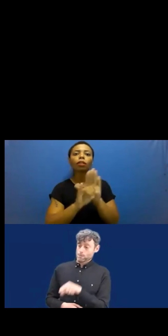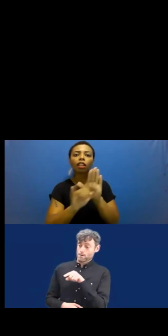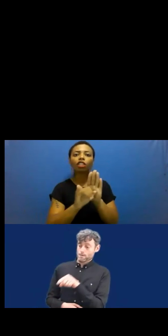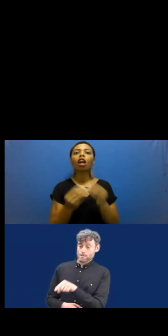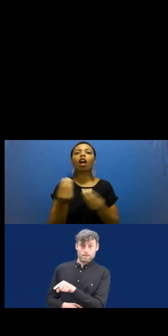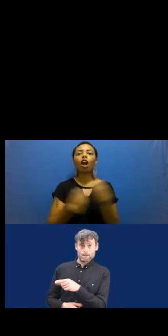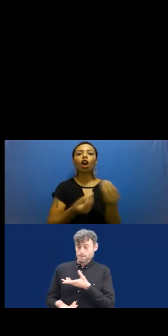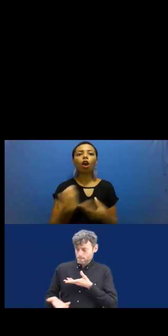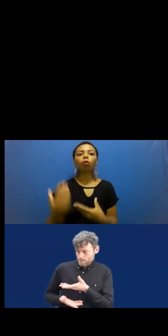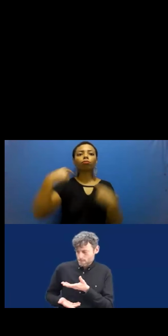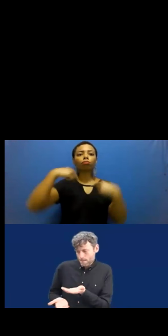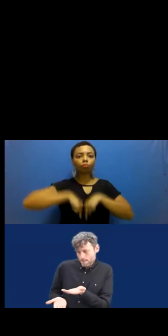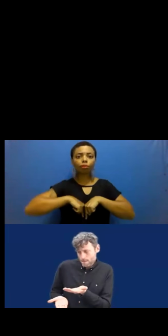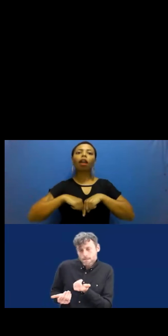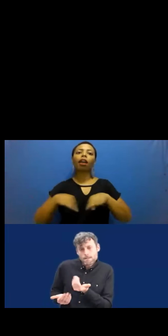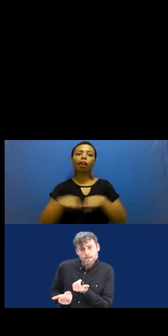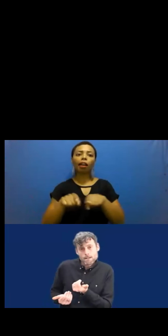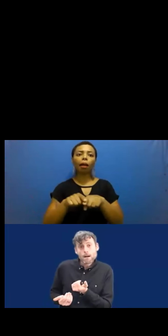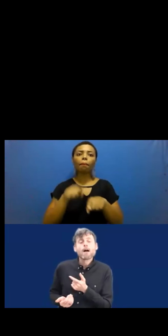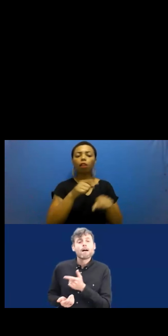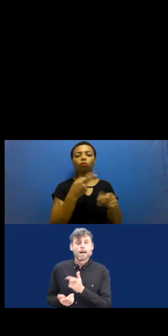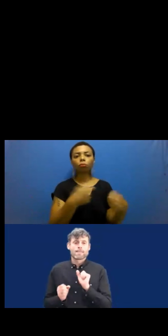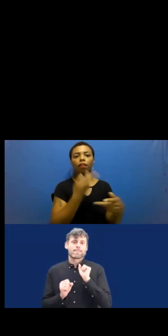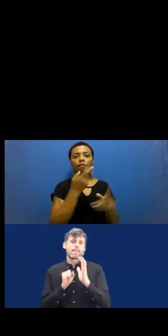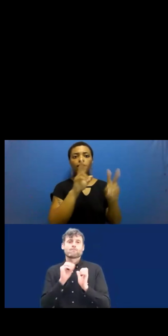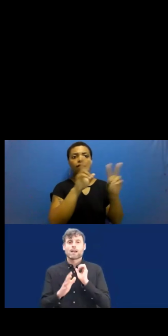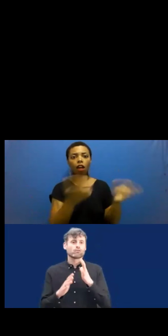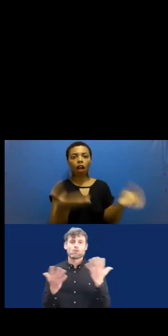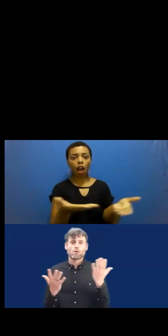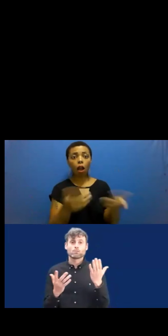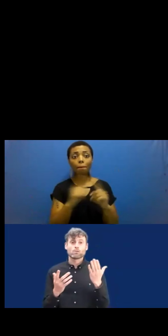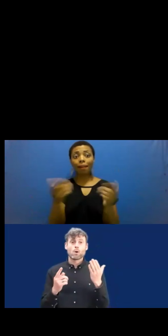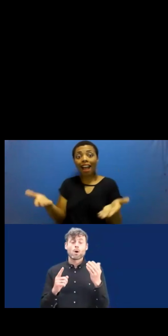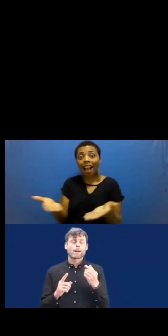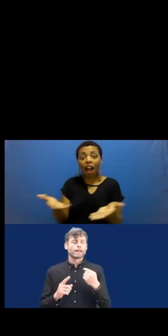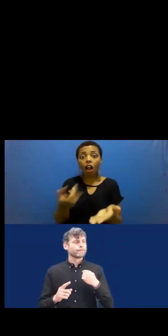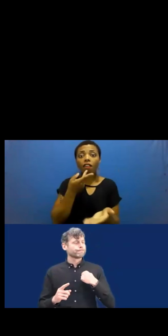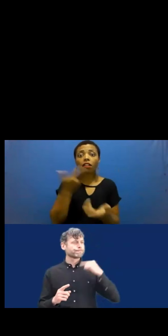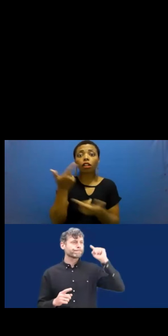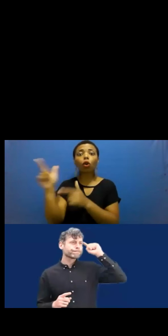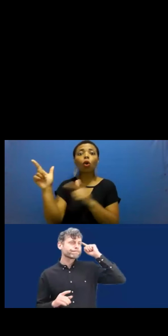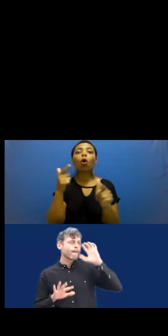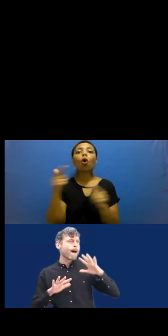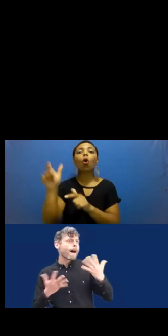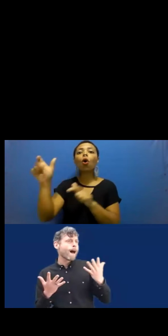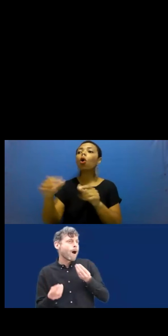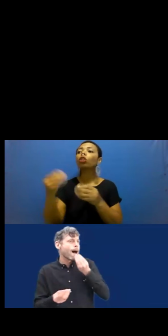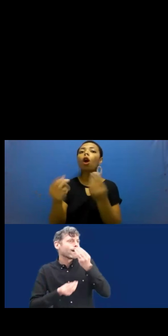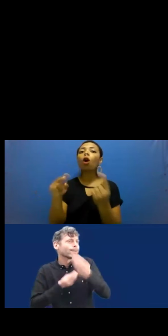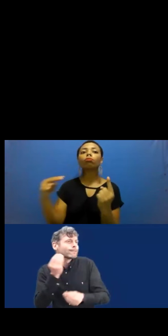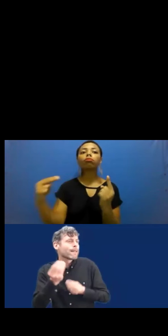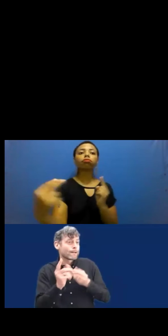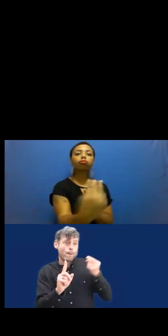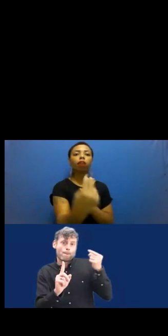to the point, and on the other side tries to tell this to others. A well-formed core narration has